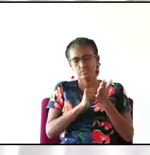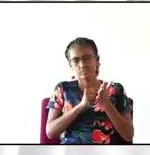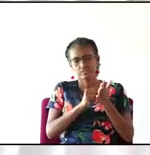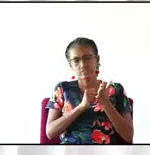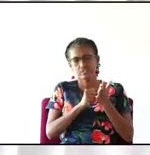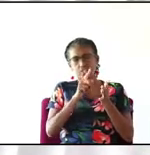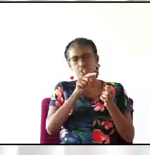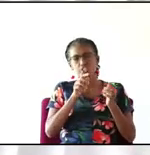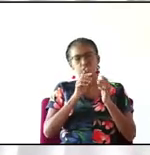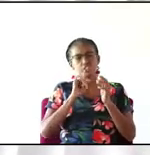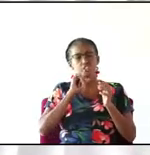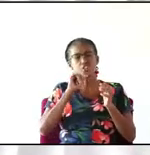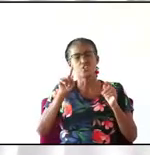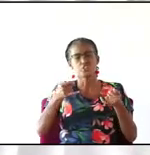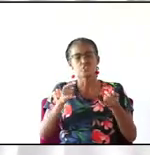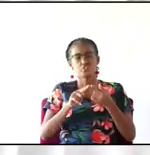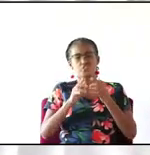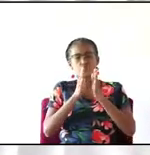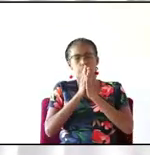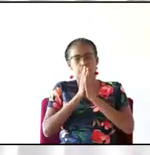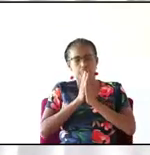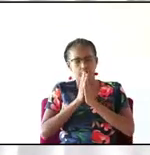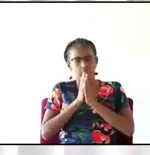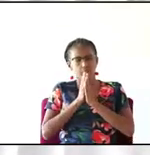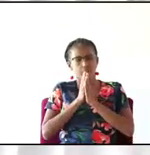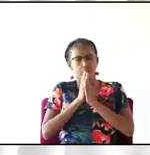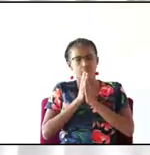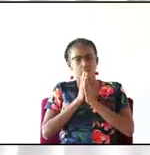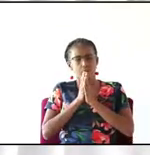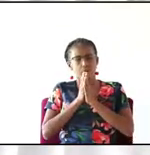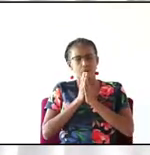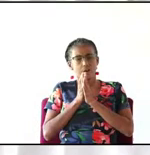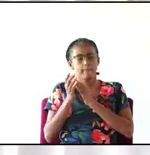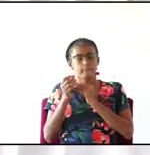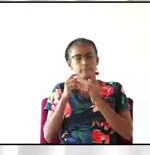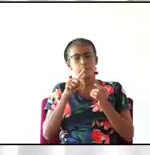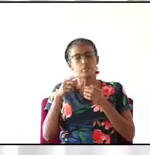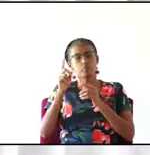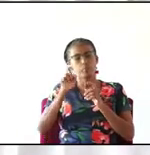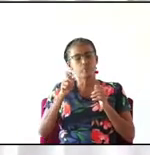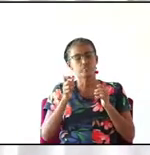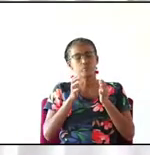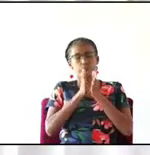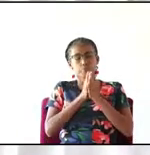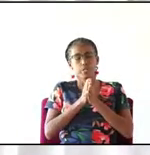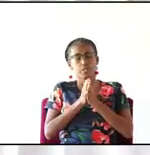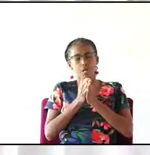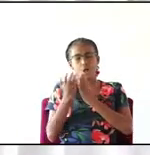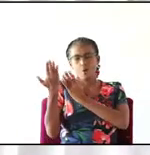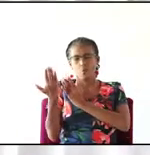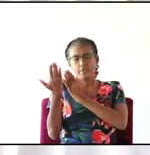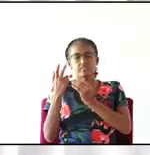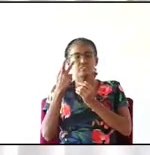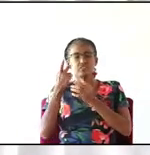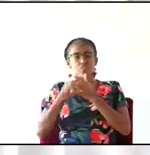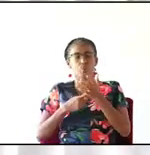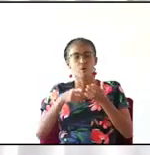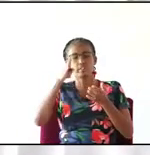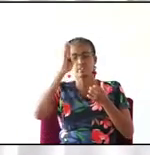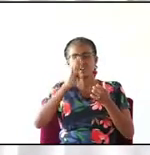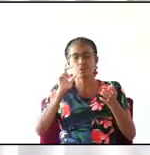not just to pray, but I'm to watch to see what he's going to do with expectancy. And that is how I prove my trust to